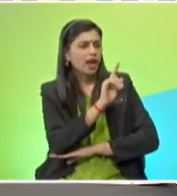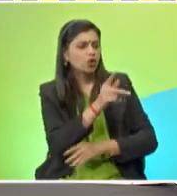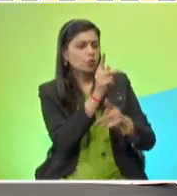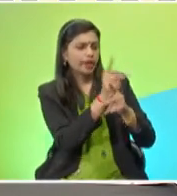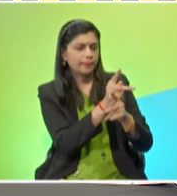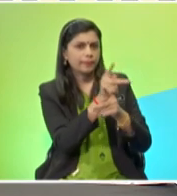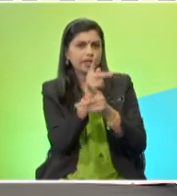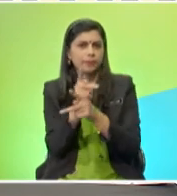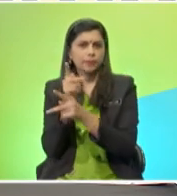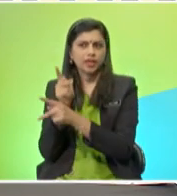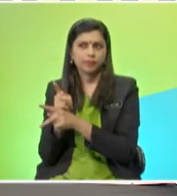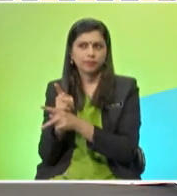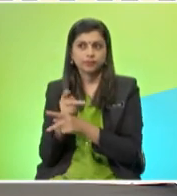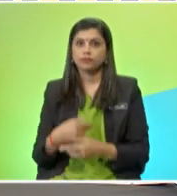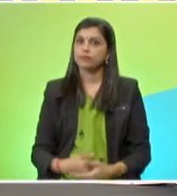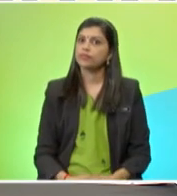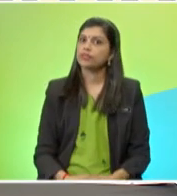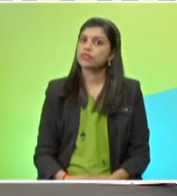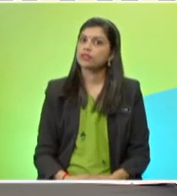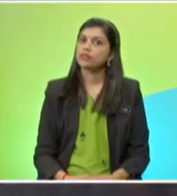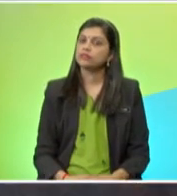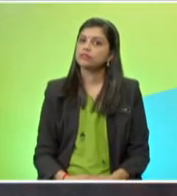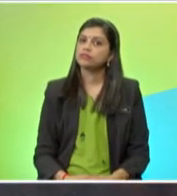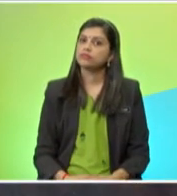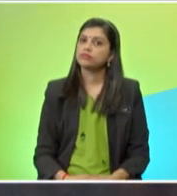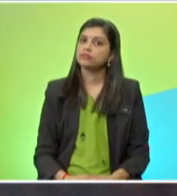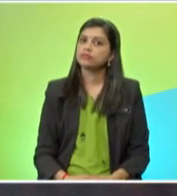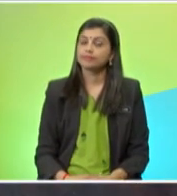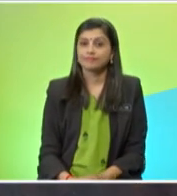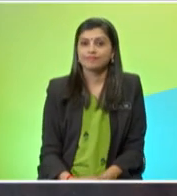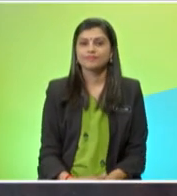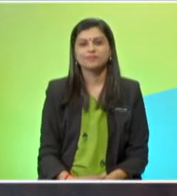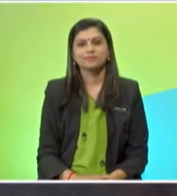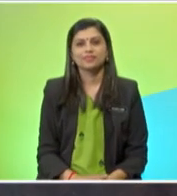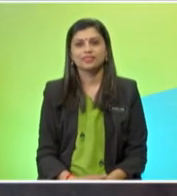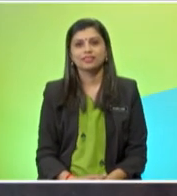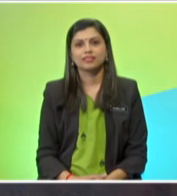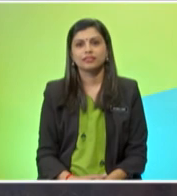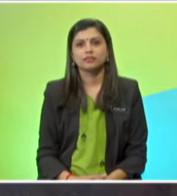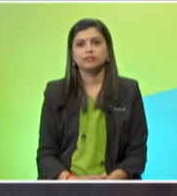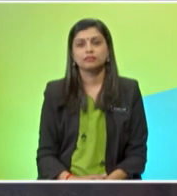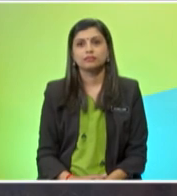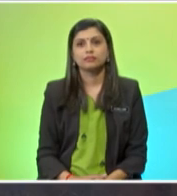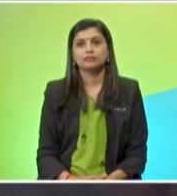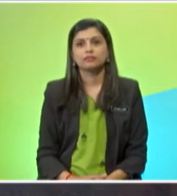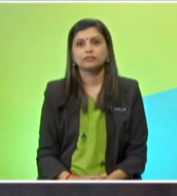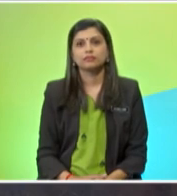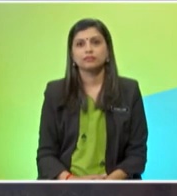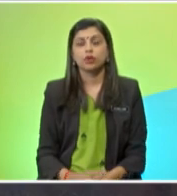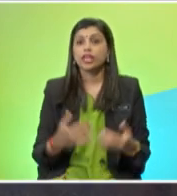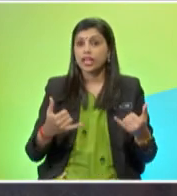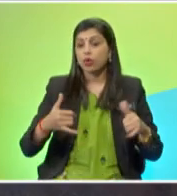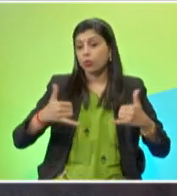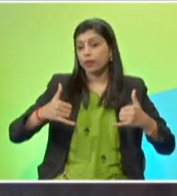have a toothbrush in my bedroom because I brush my teeth. Yeah, okay. Okay, Hanif, are yes. you ready? We are going to play a